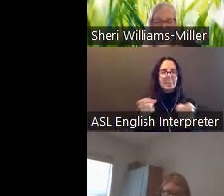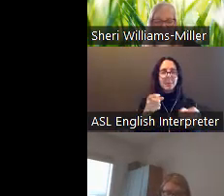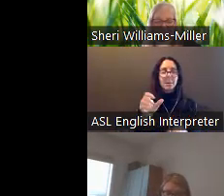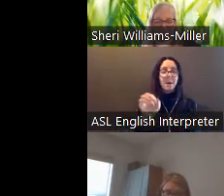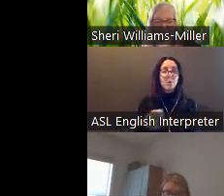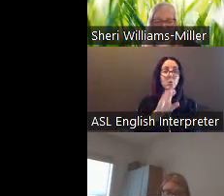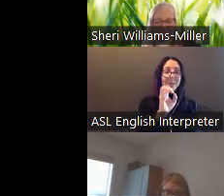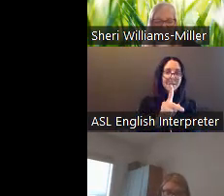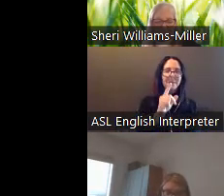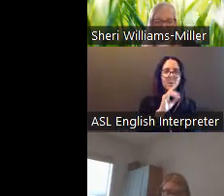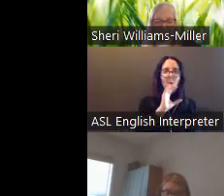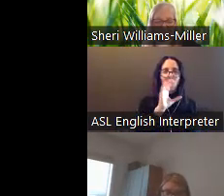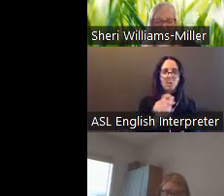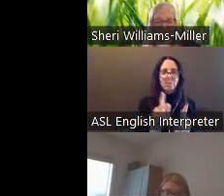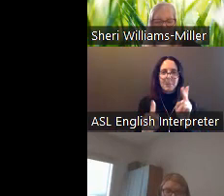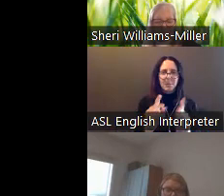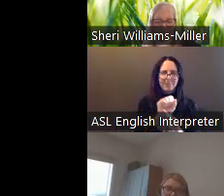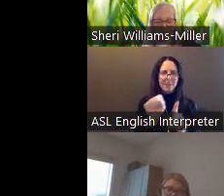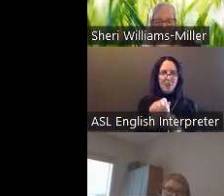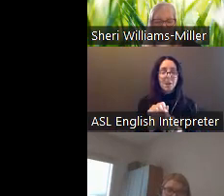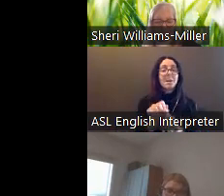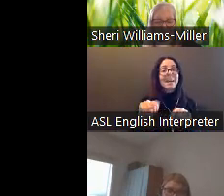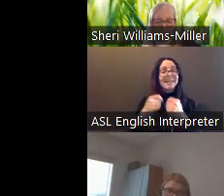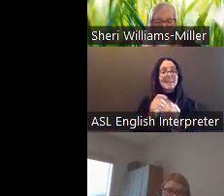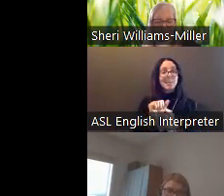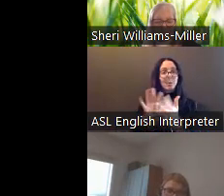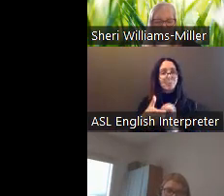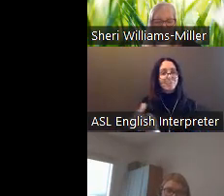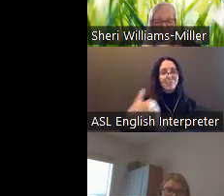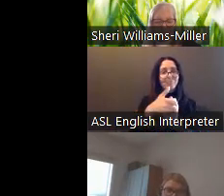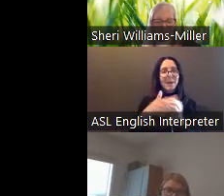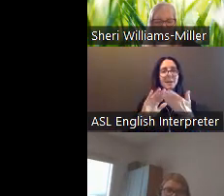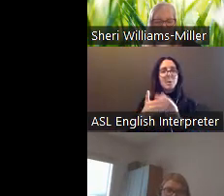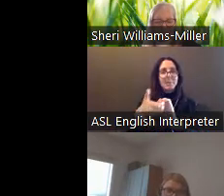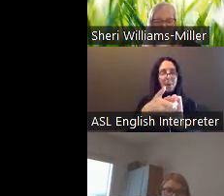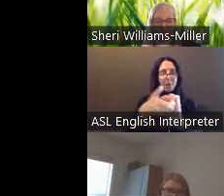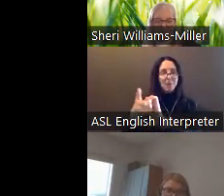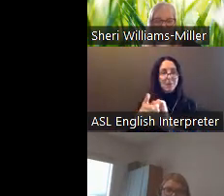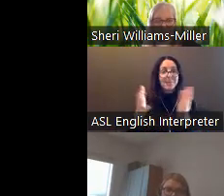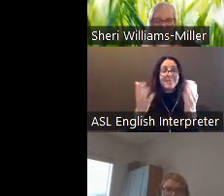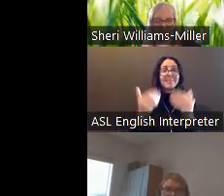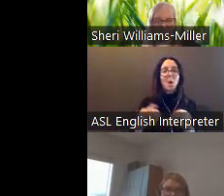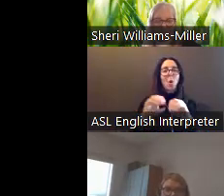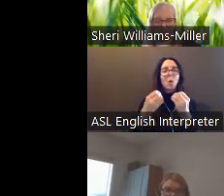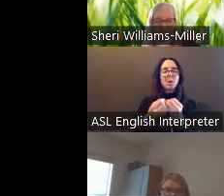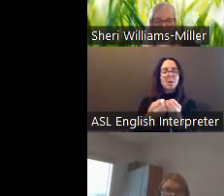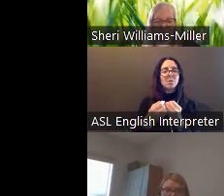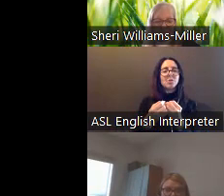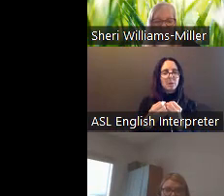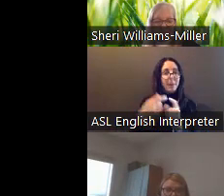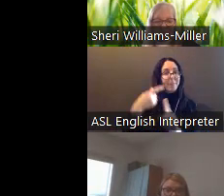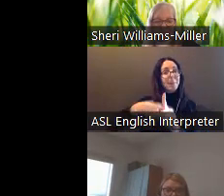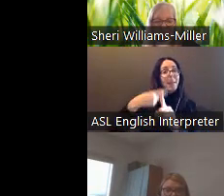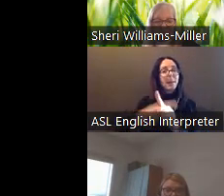abuse cases with collaborative team approach and community partners. and organizational-wide monthly drop-ins